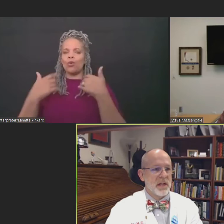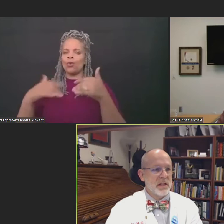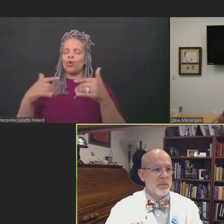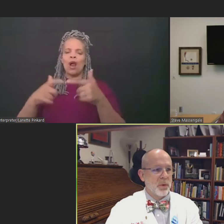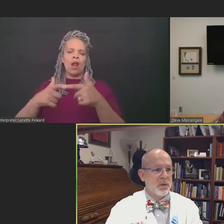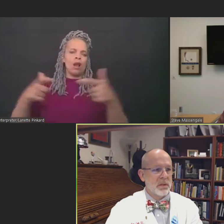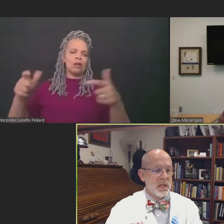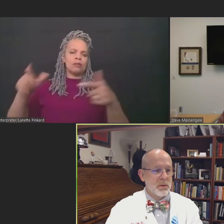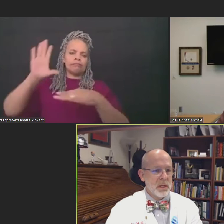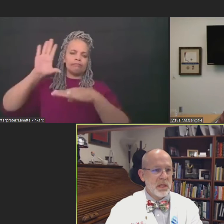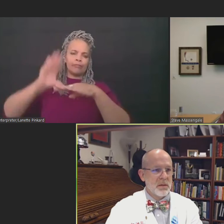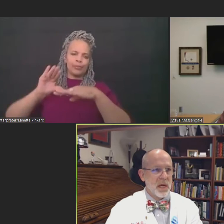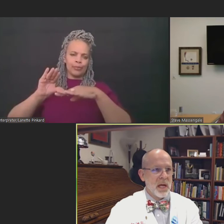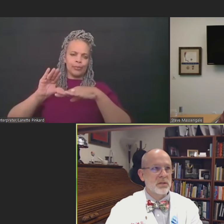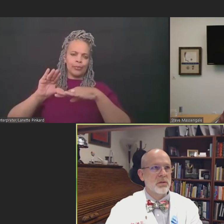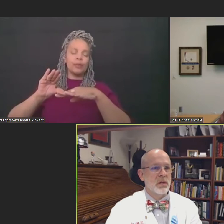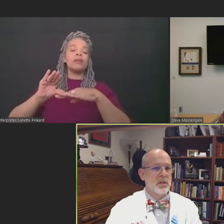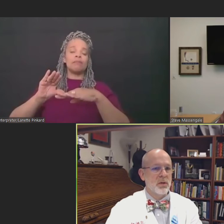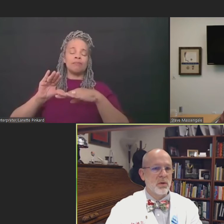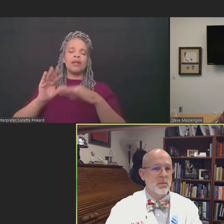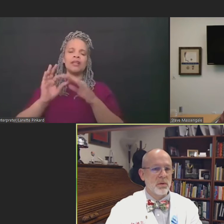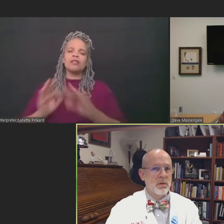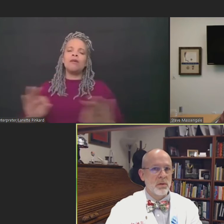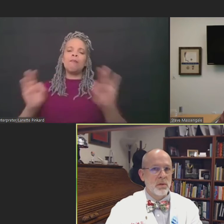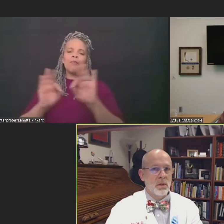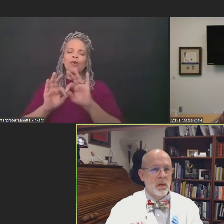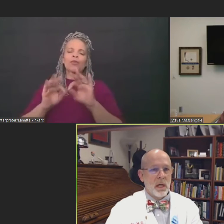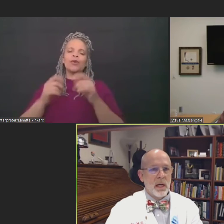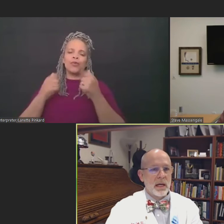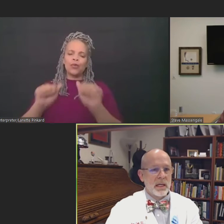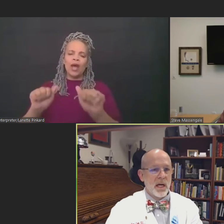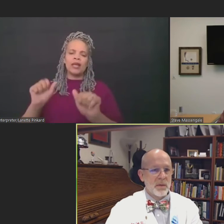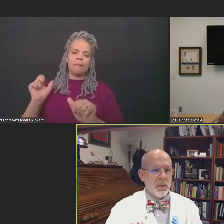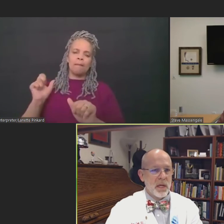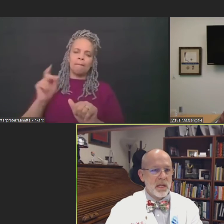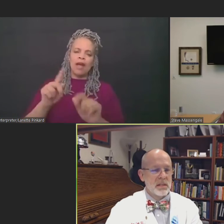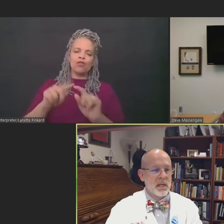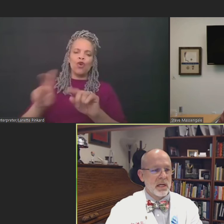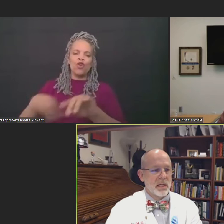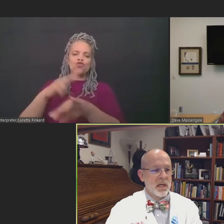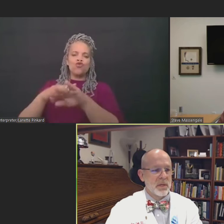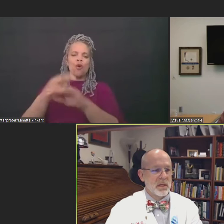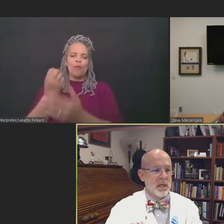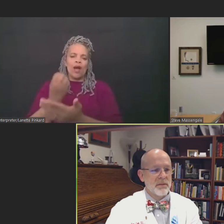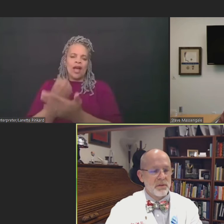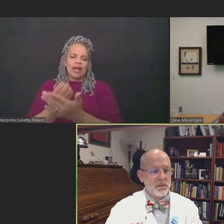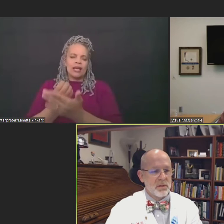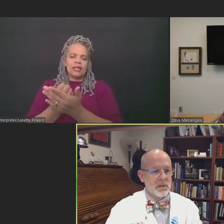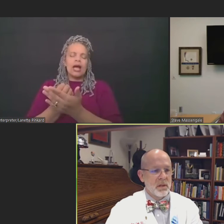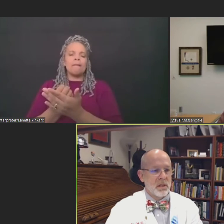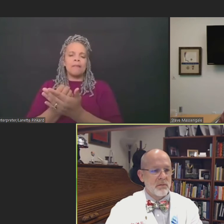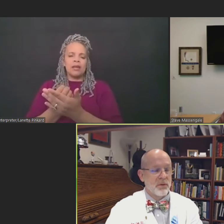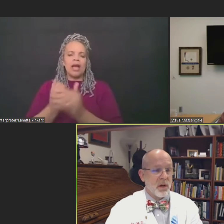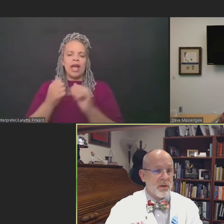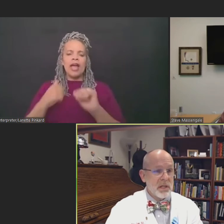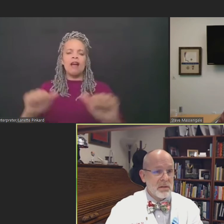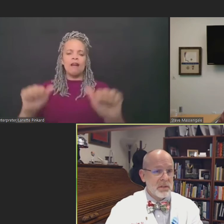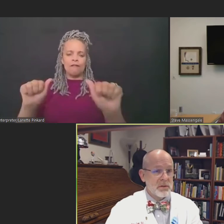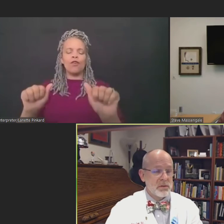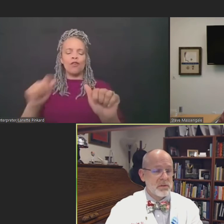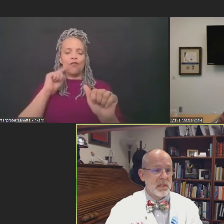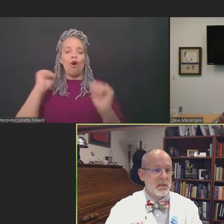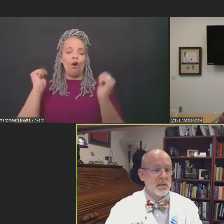it's vitally important that we get back to a normal economic base and economic effort for all